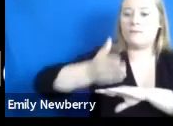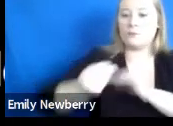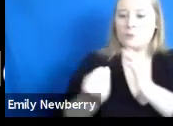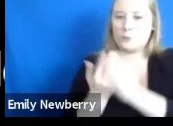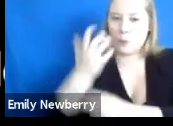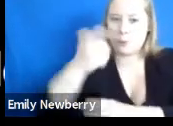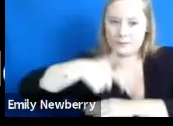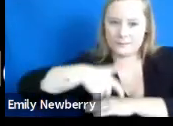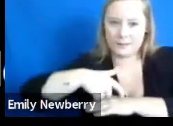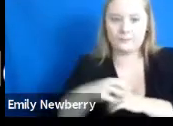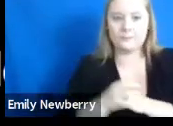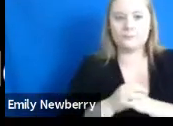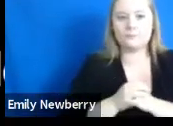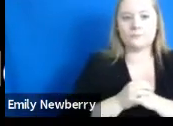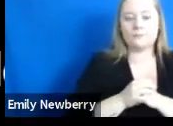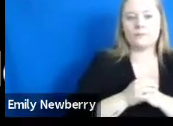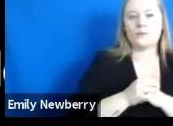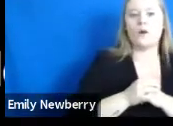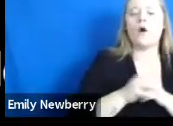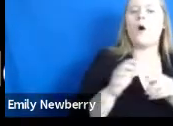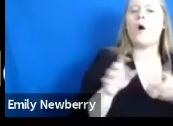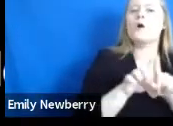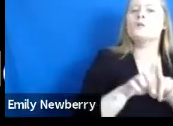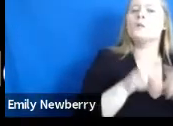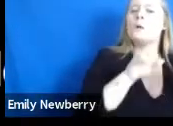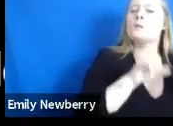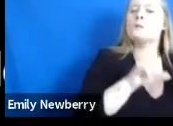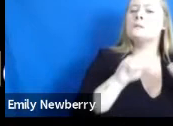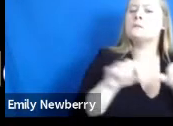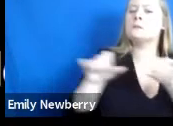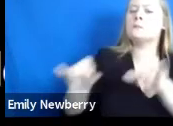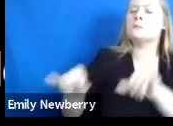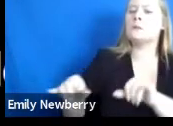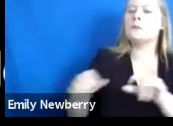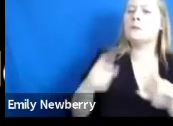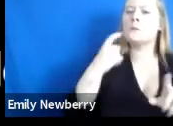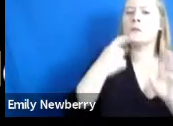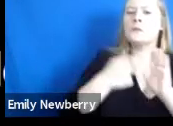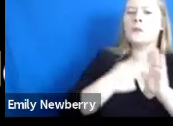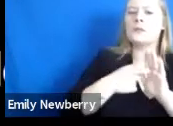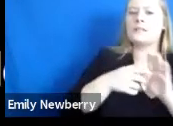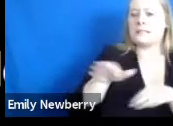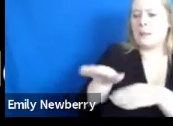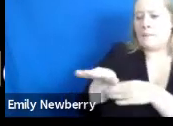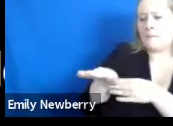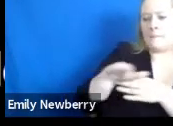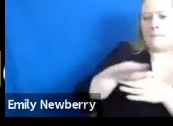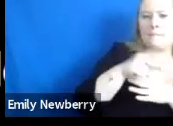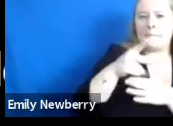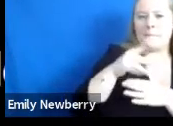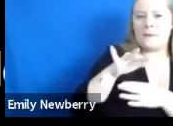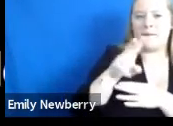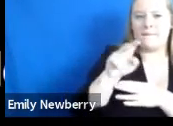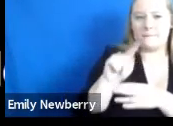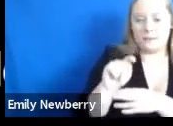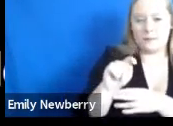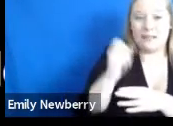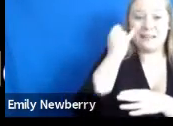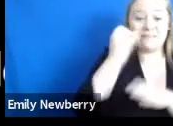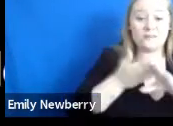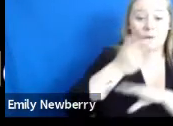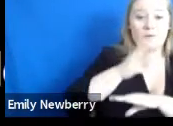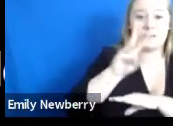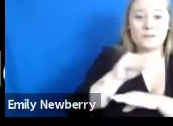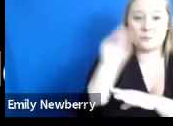We found similar trend for another field which was under pivot irrigation. So anything above 60%